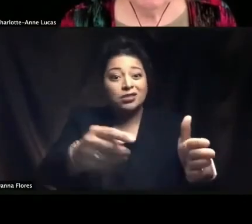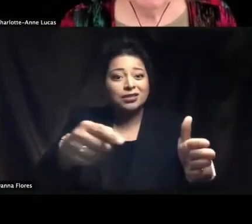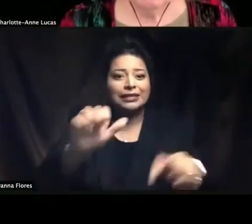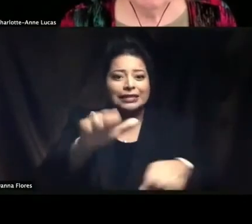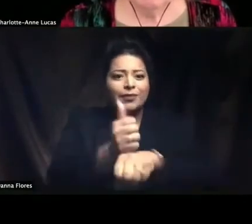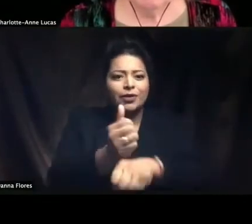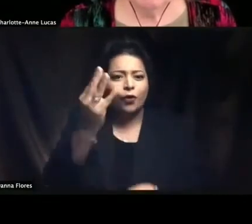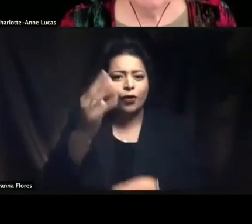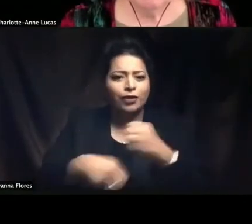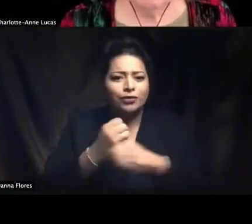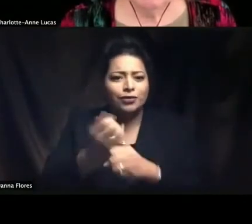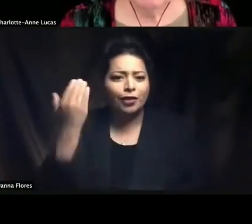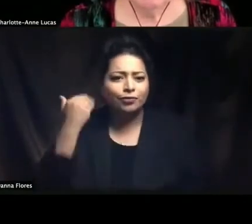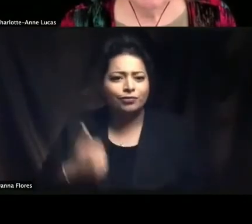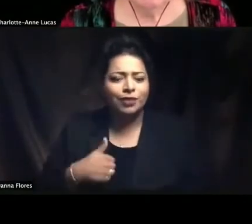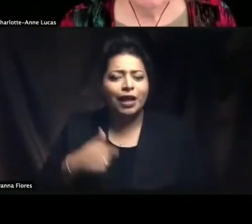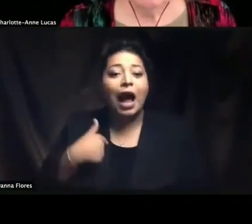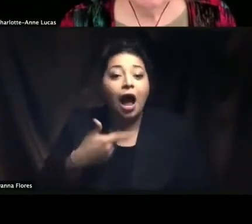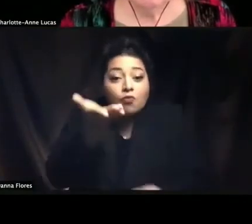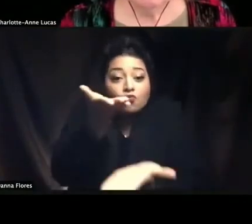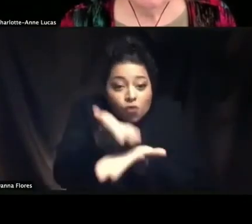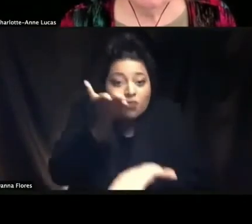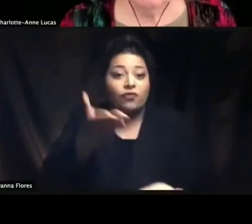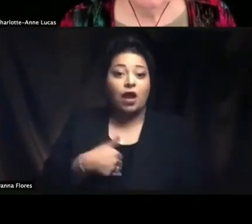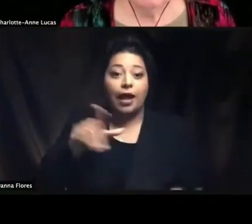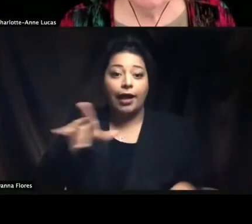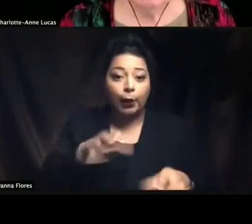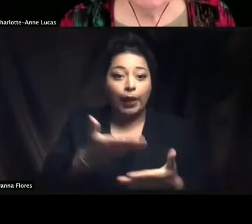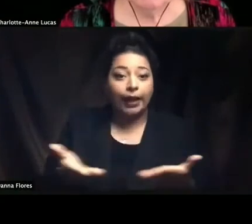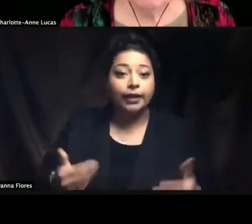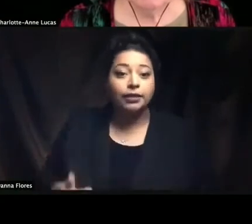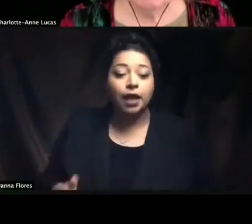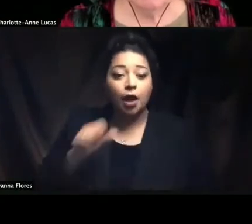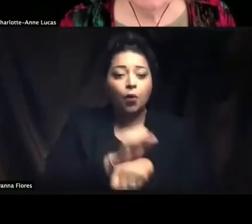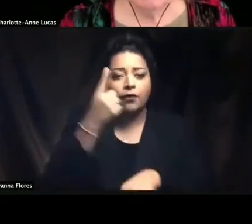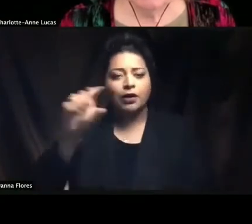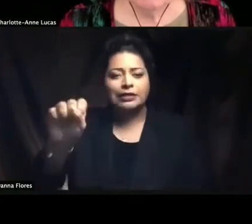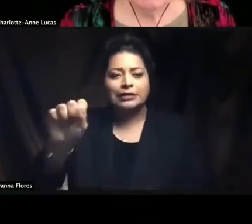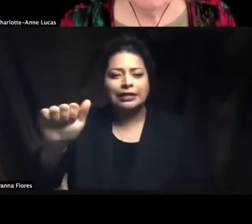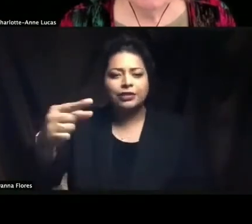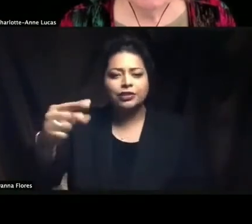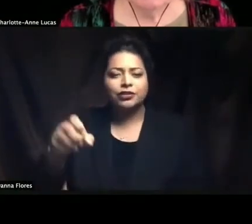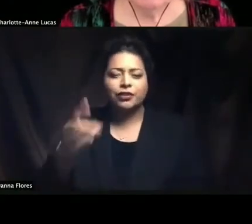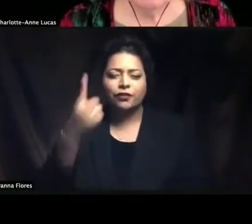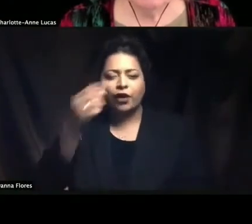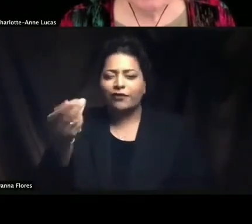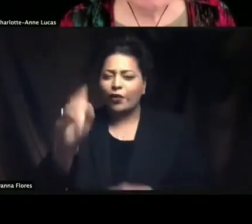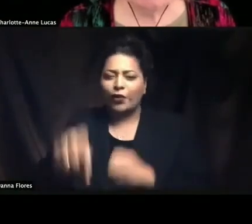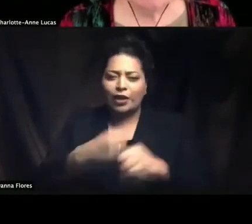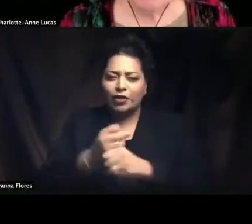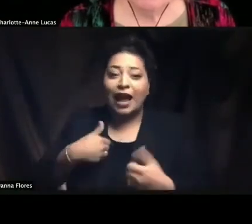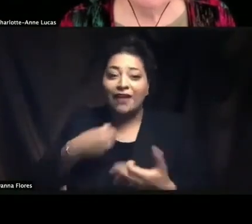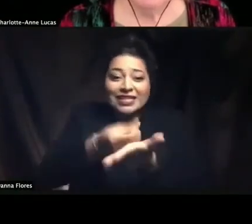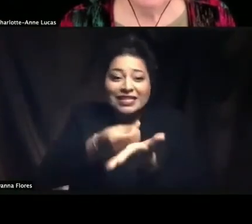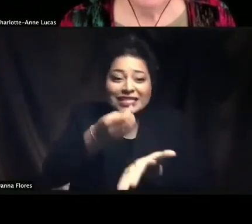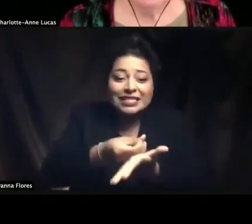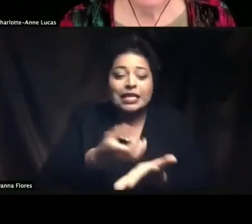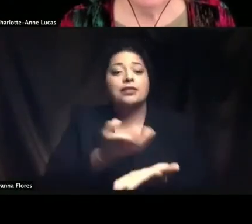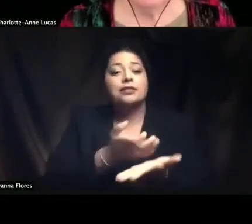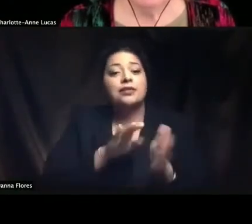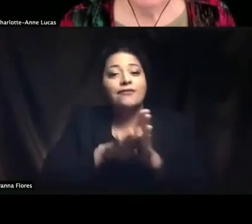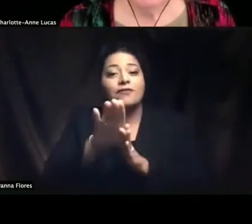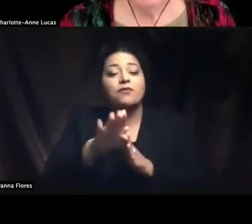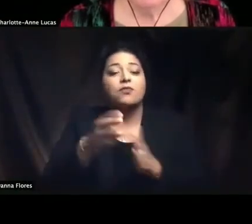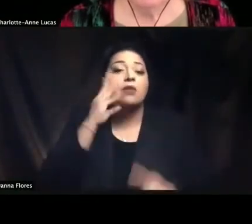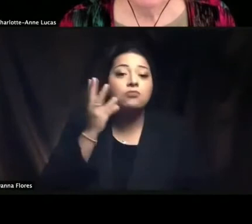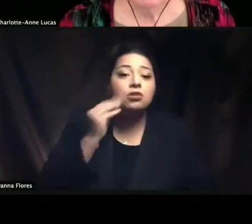ago. I have a proven track record of getting things done. I used to work for Sage for 2 years. I have economic development experience, so I have experience